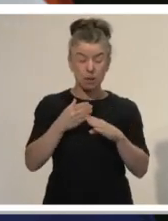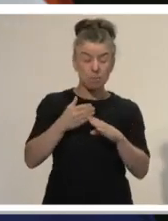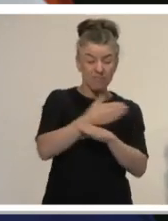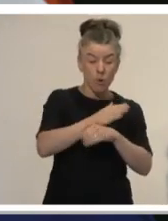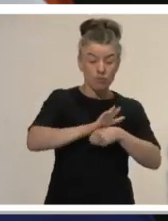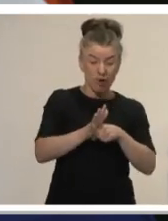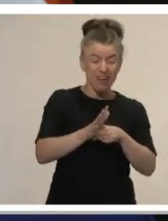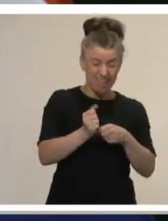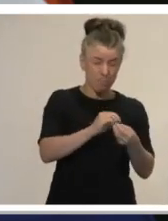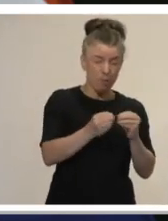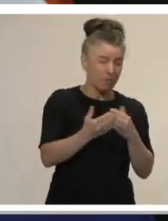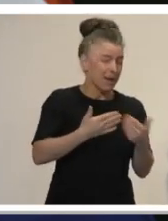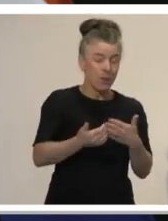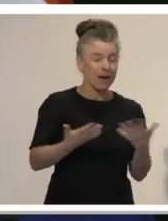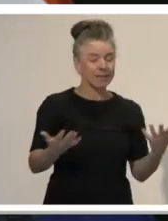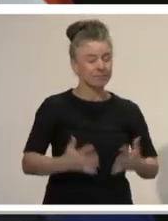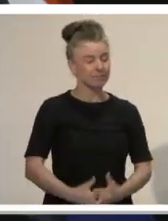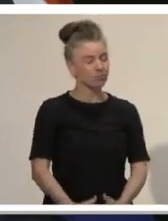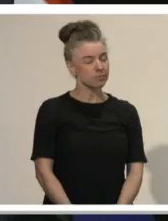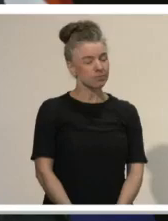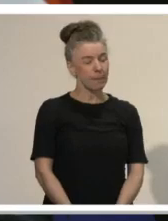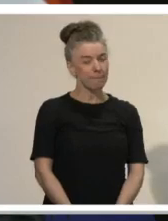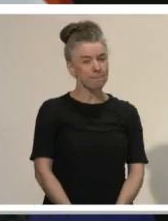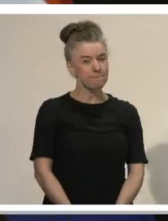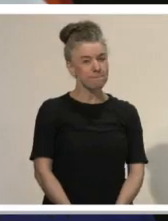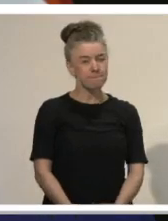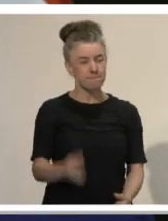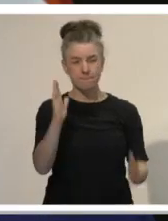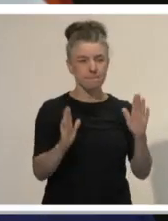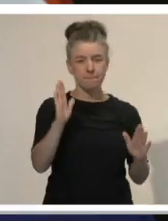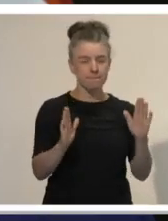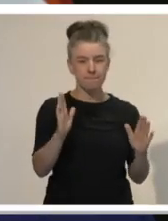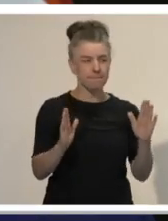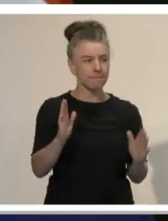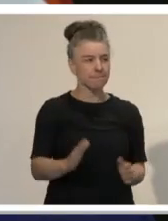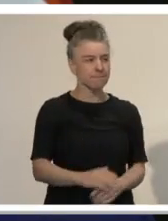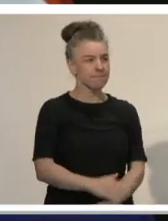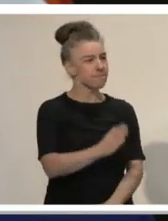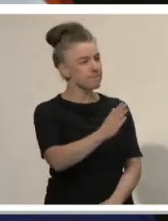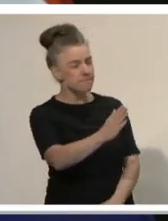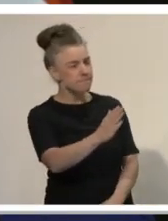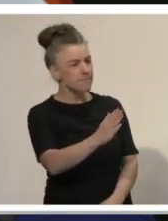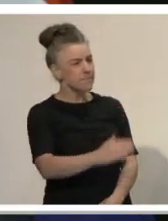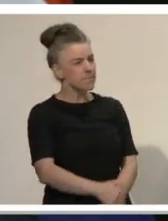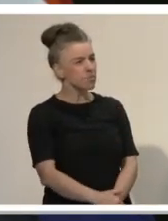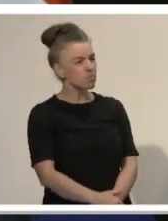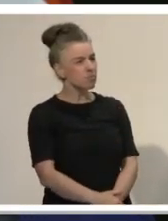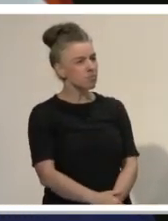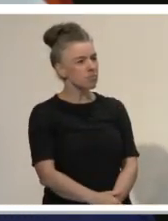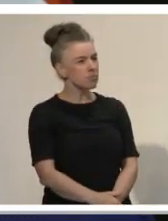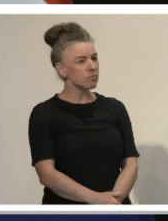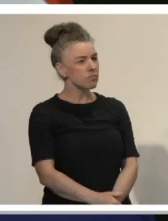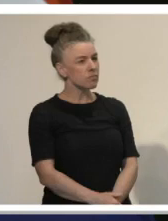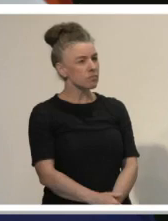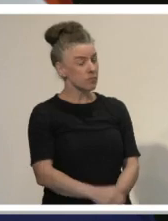discussions need to be had. Following on from Thomas's earlier question though, sorry, can I just finish that line of questioning? Following on from Thomas's questioning, you